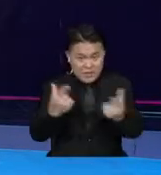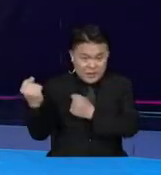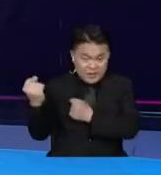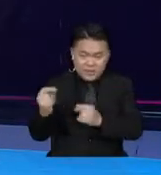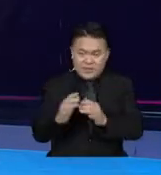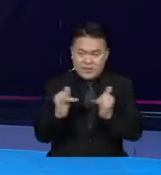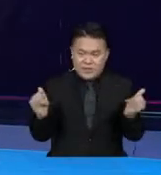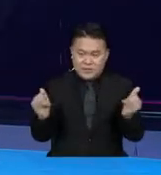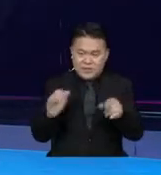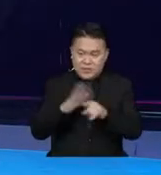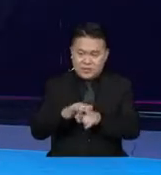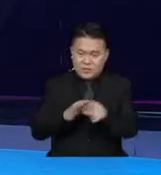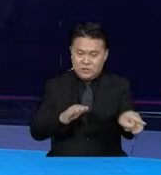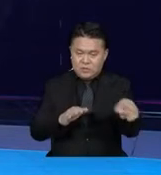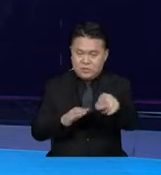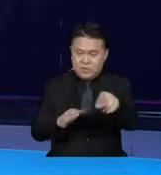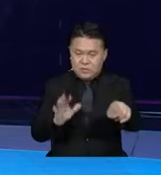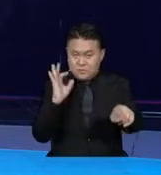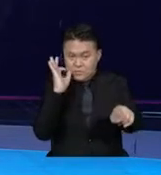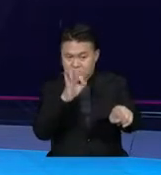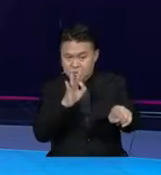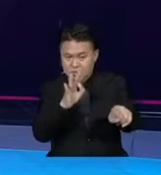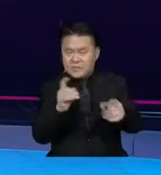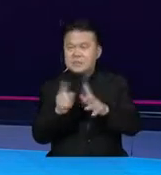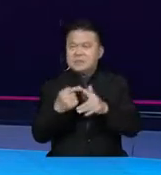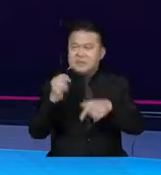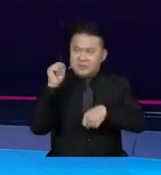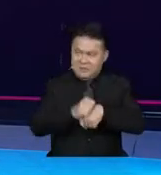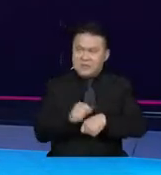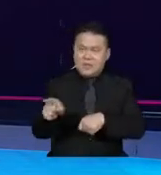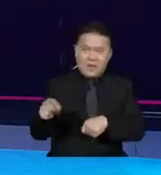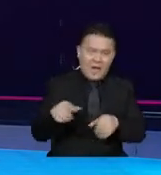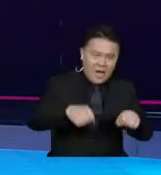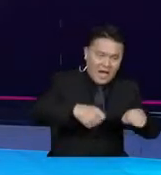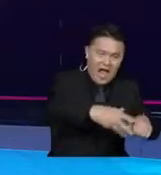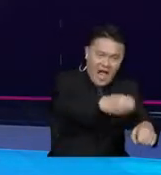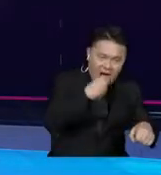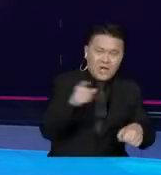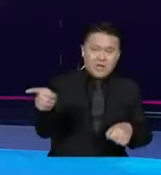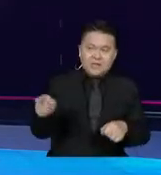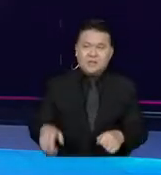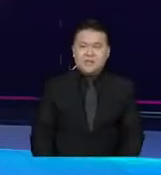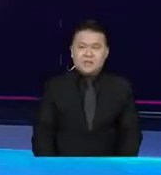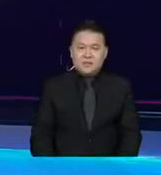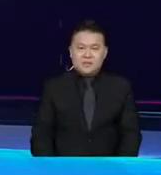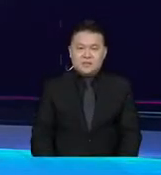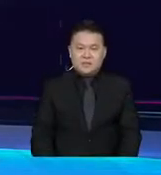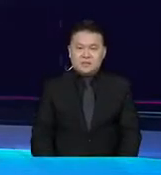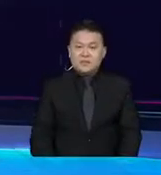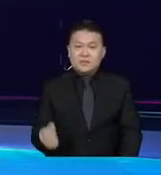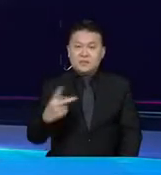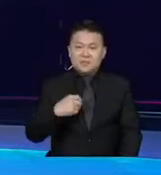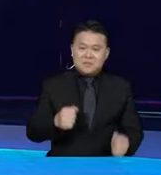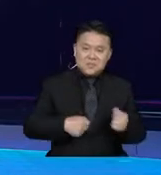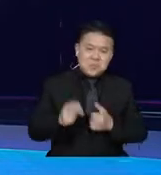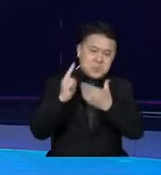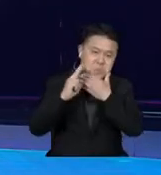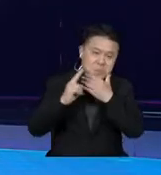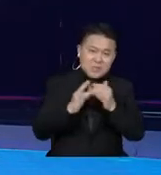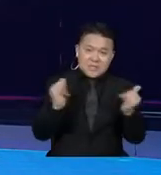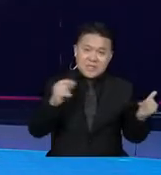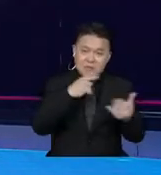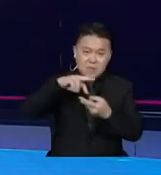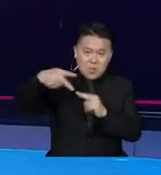ability as young puppies, and they're more skilled than any primate, including bonobos and chimpanzees. To the surprise of